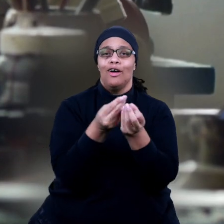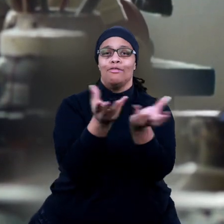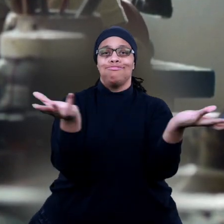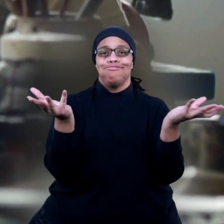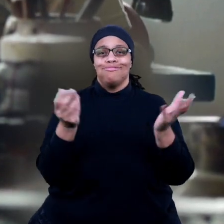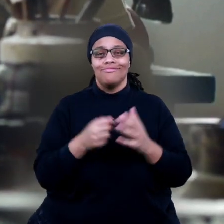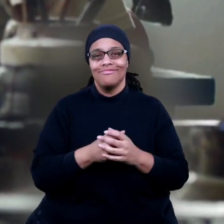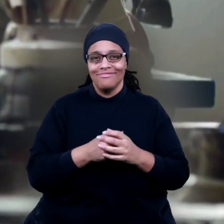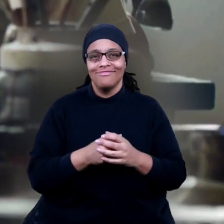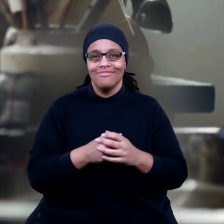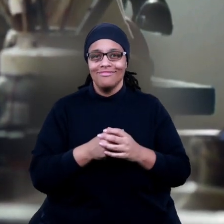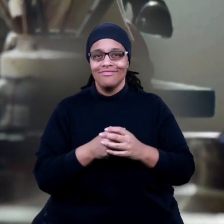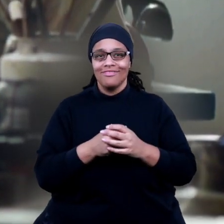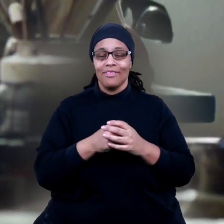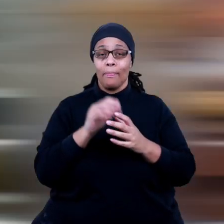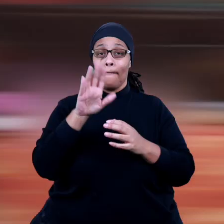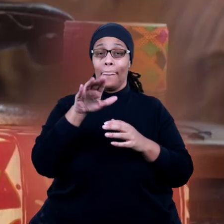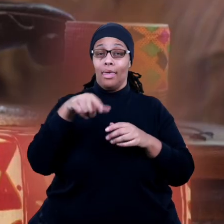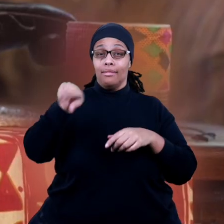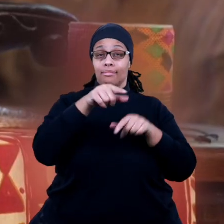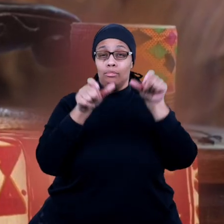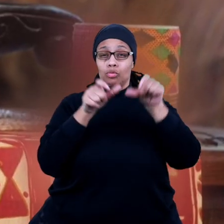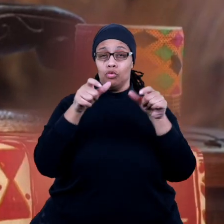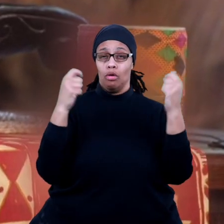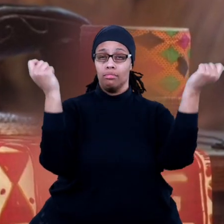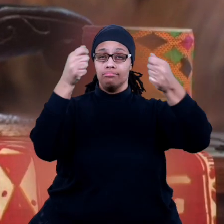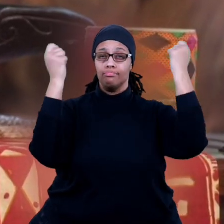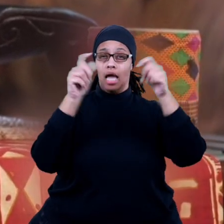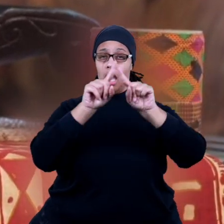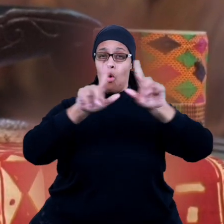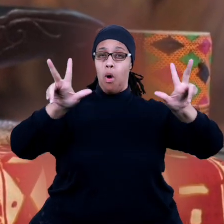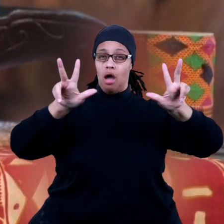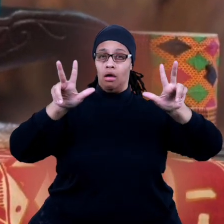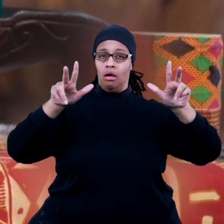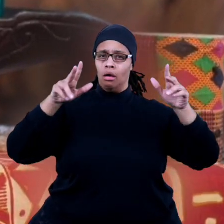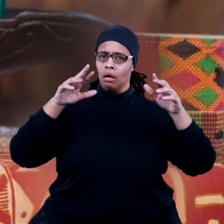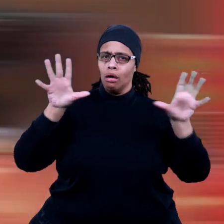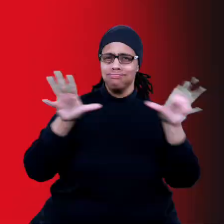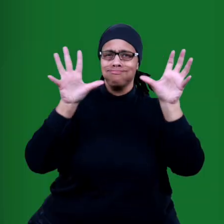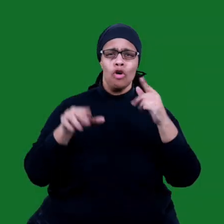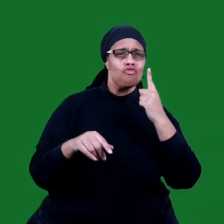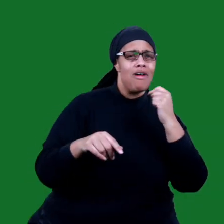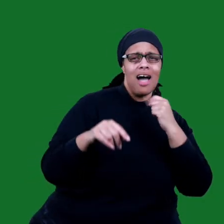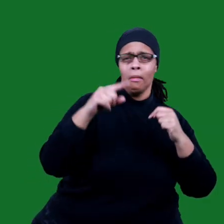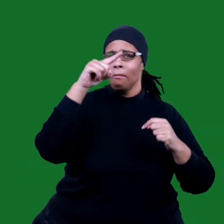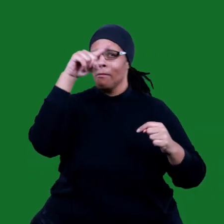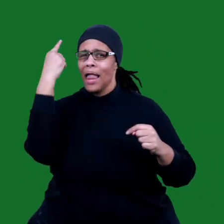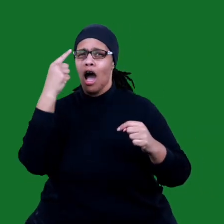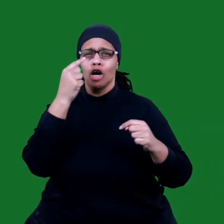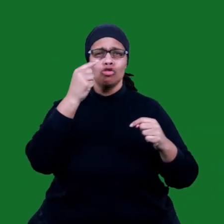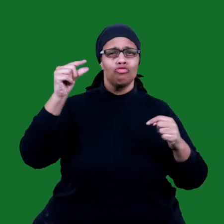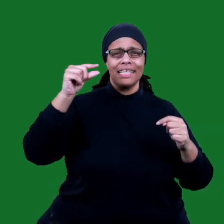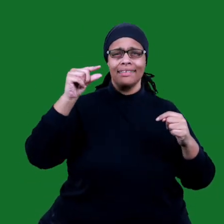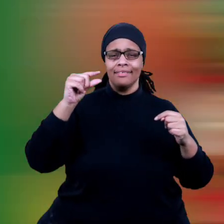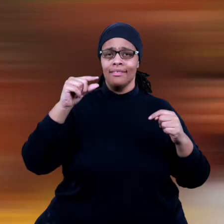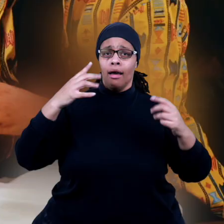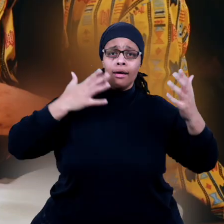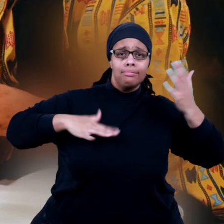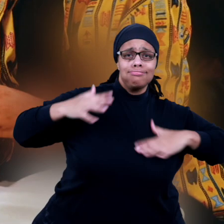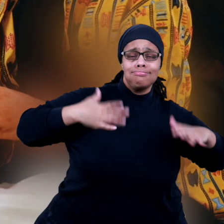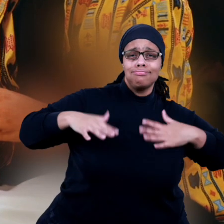gifts are given. People celebrating Kwanzaa decorate with red, black, and green